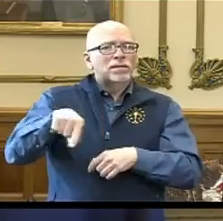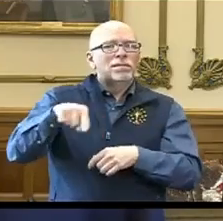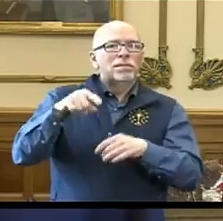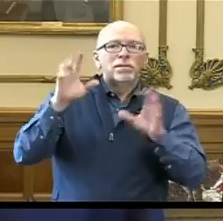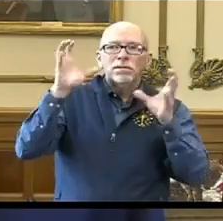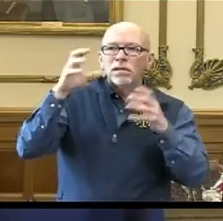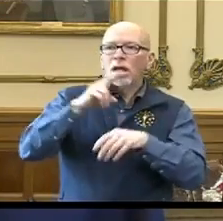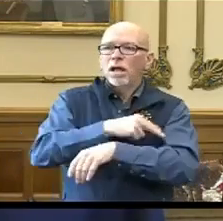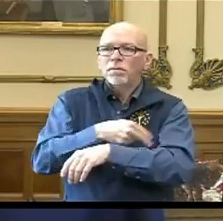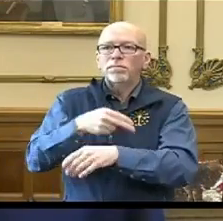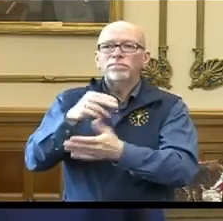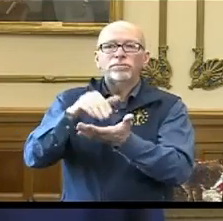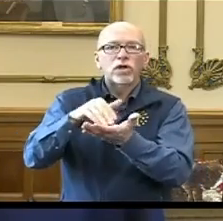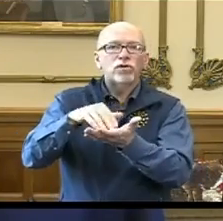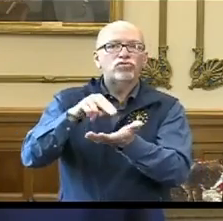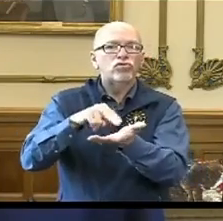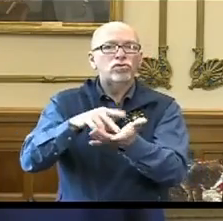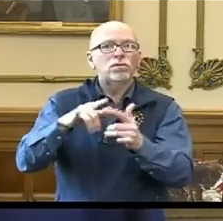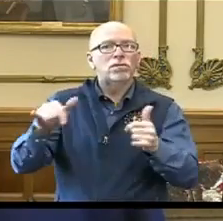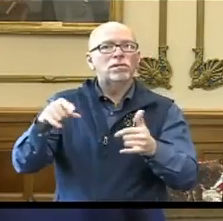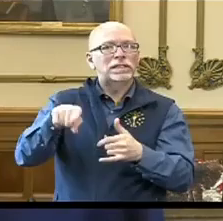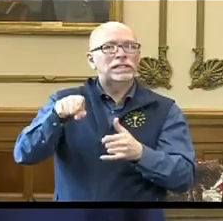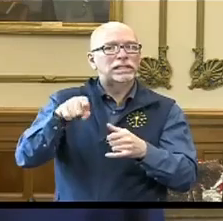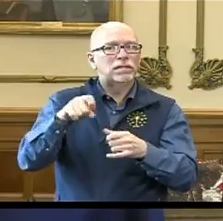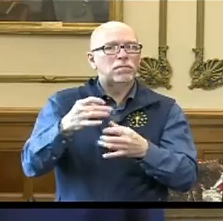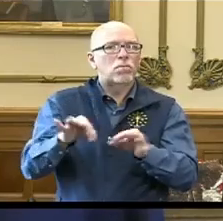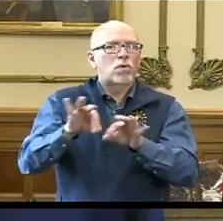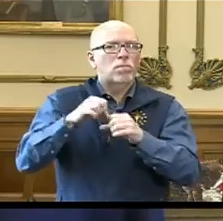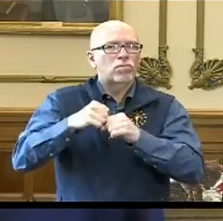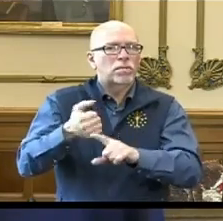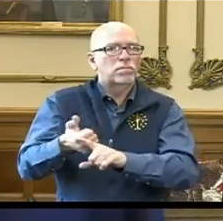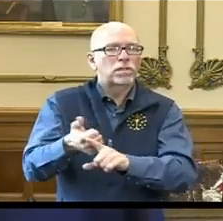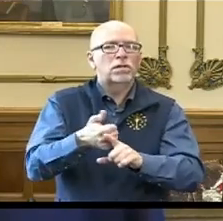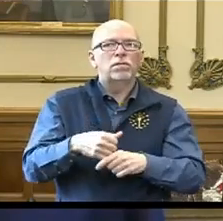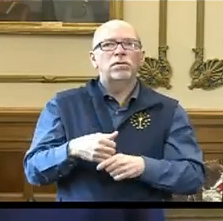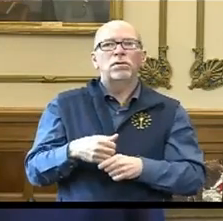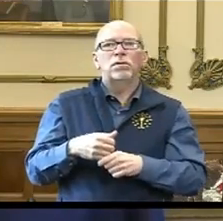some positive trends out there that we're seeing, those hospitalizations.